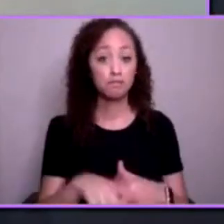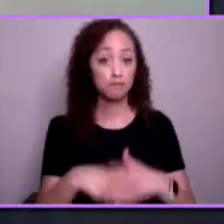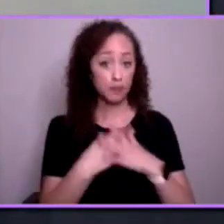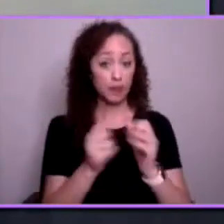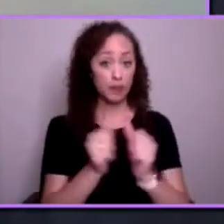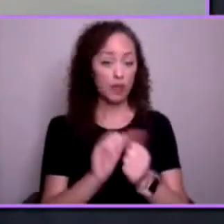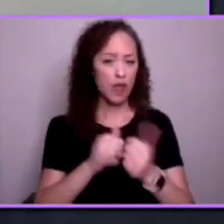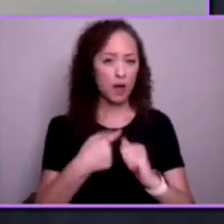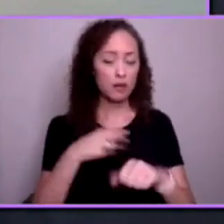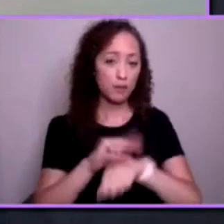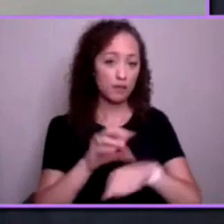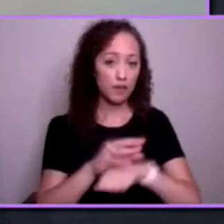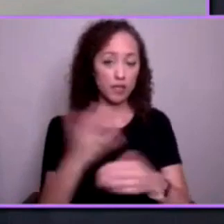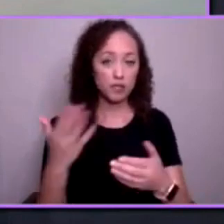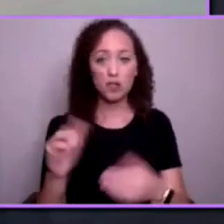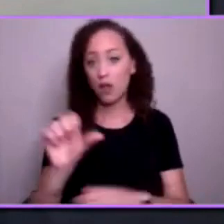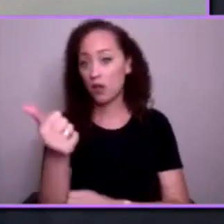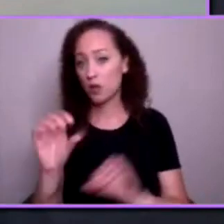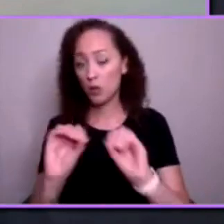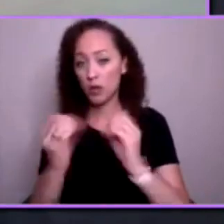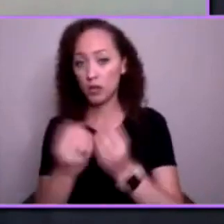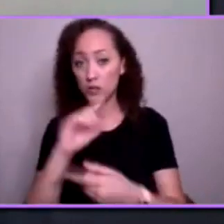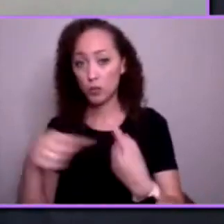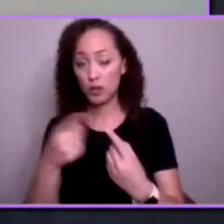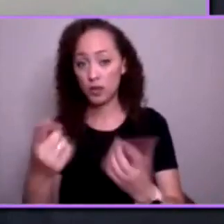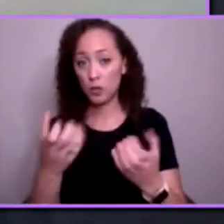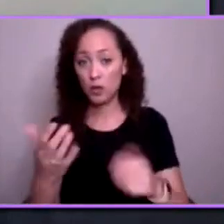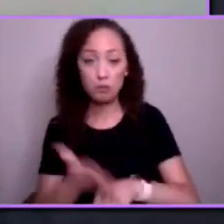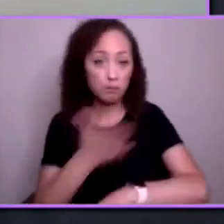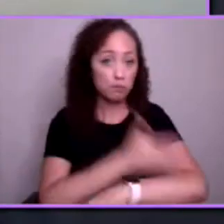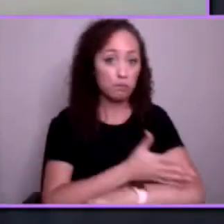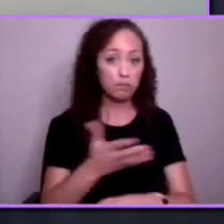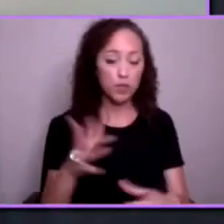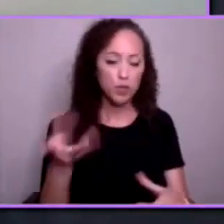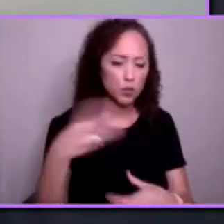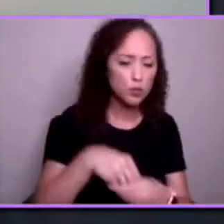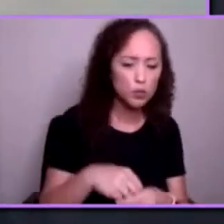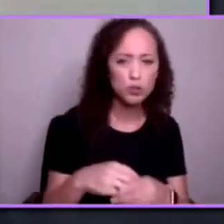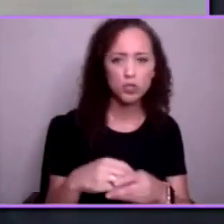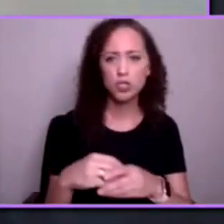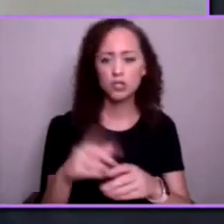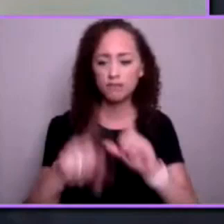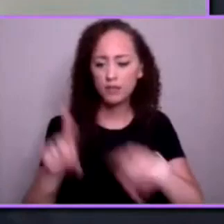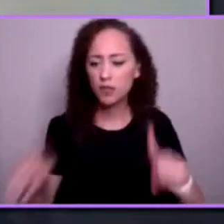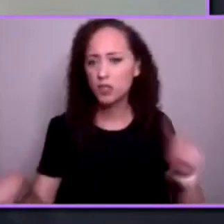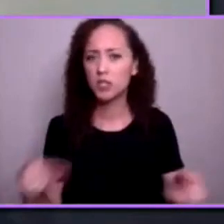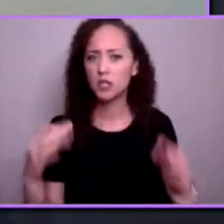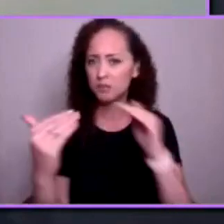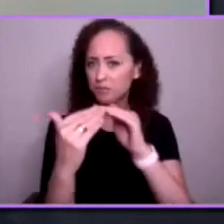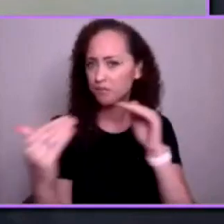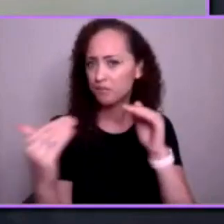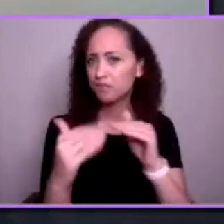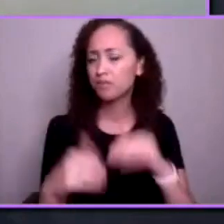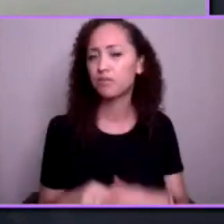looking at enhancing a sense of inclusion, enhancing a sense of diversity and equity. Start by looking